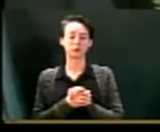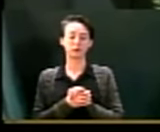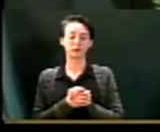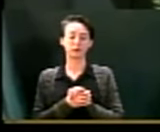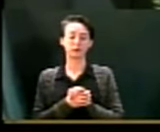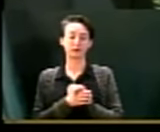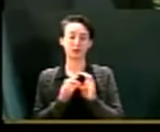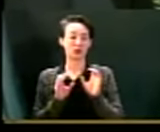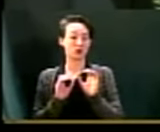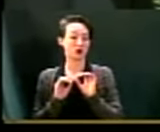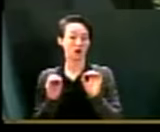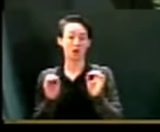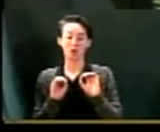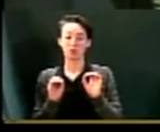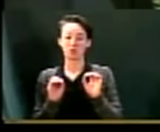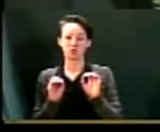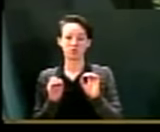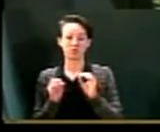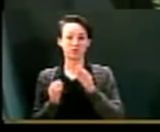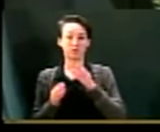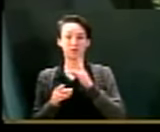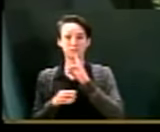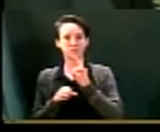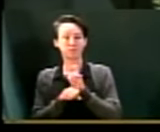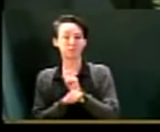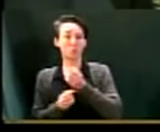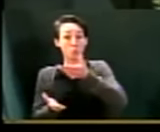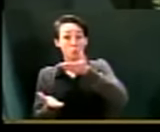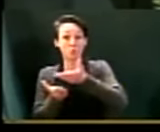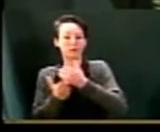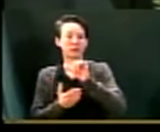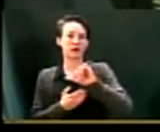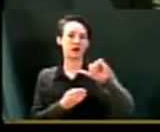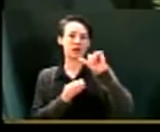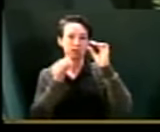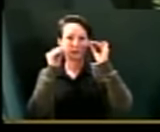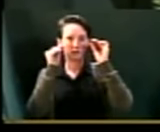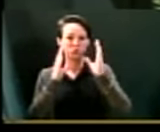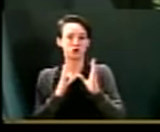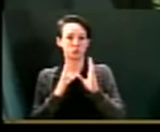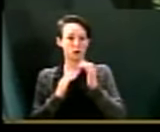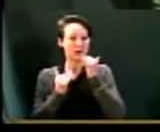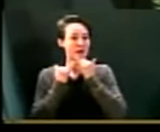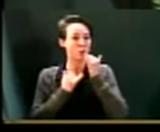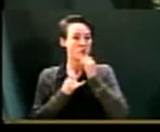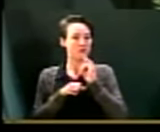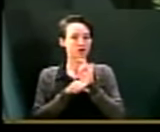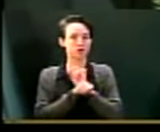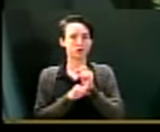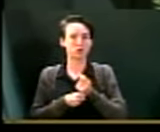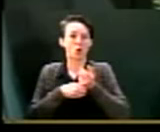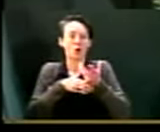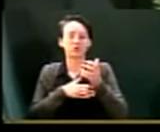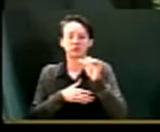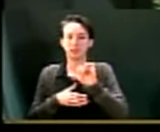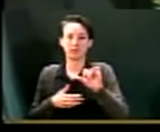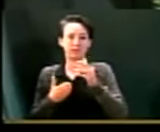There's nothing that absolutely proves that any teacher error actually caused any of